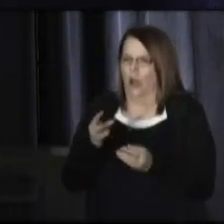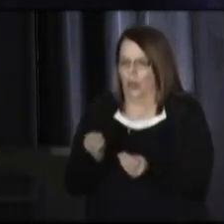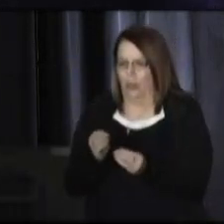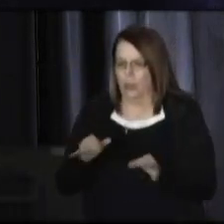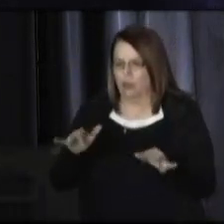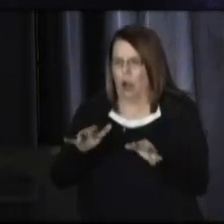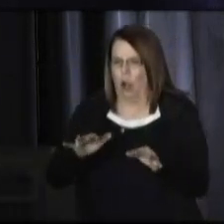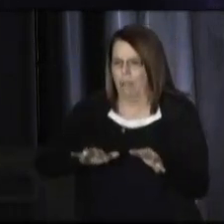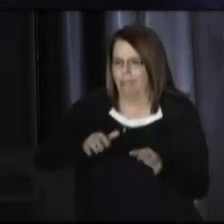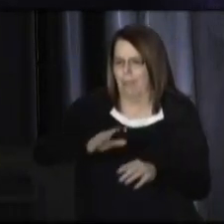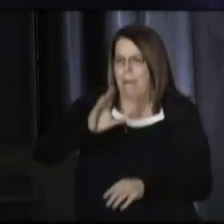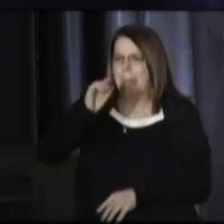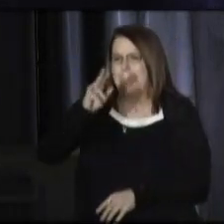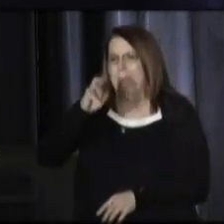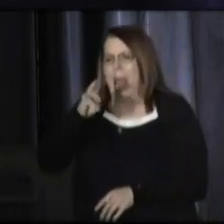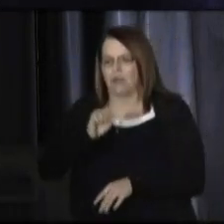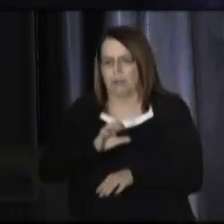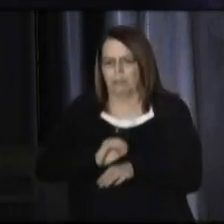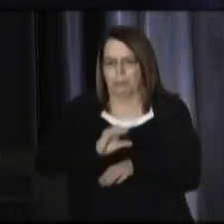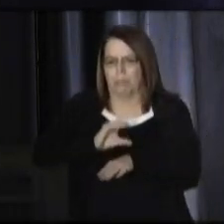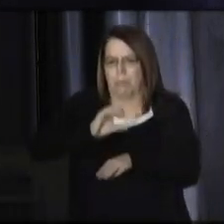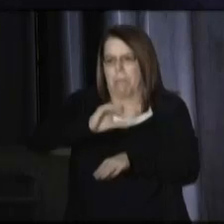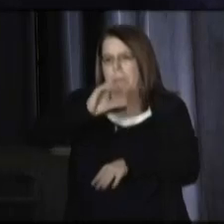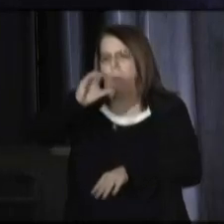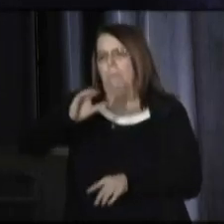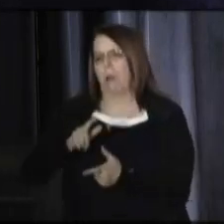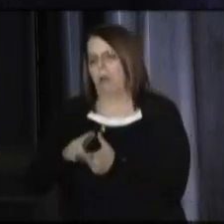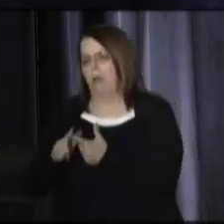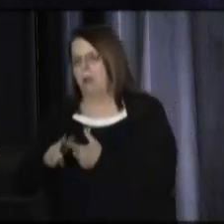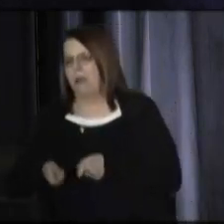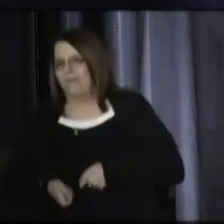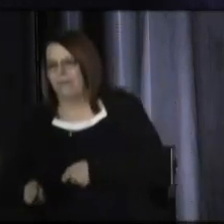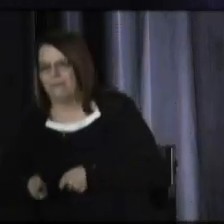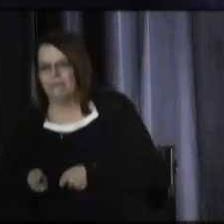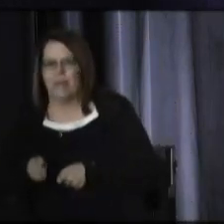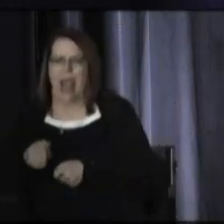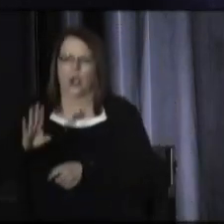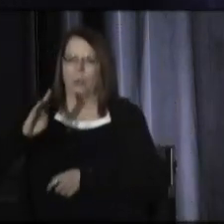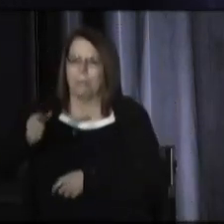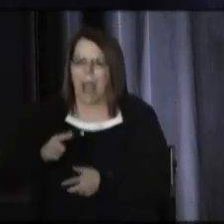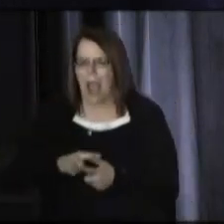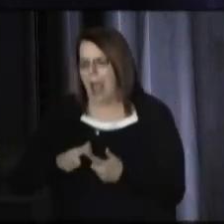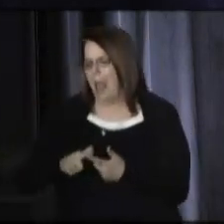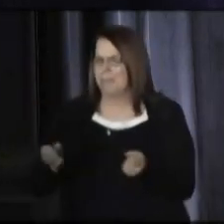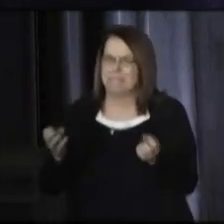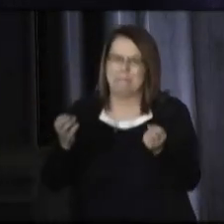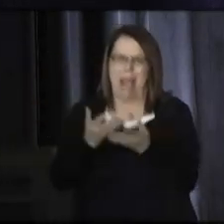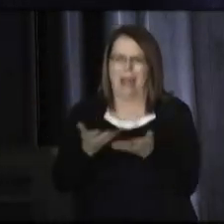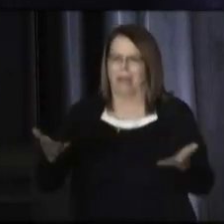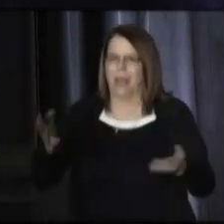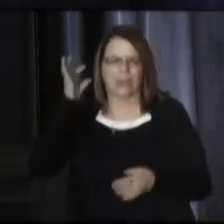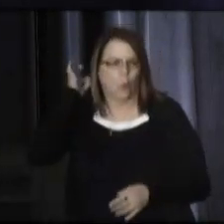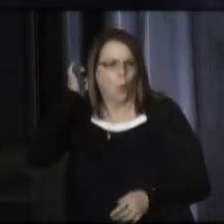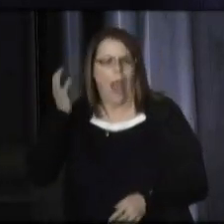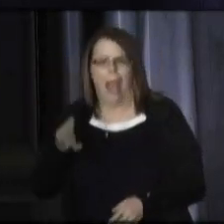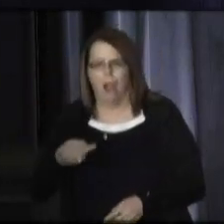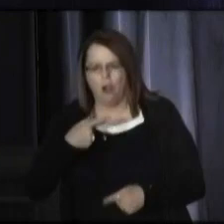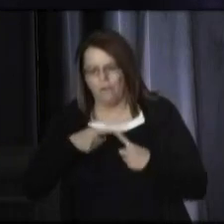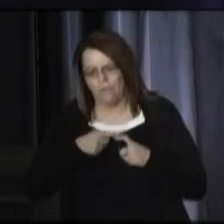them. But I didn't believe her, since she was able to snake in through the hole in the fence. The lot was full of dumped